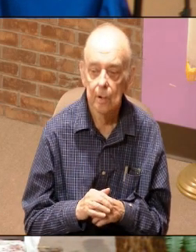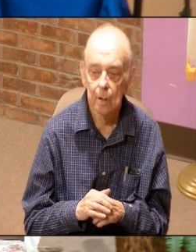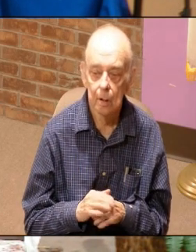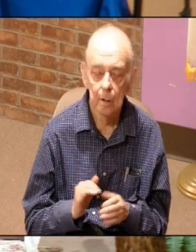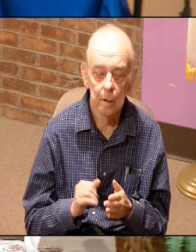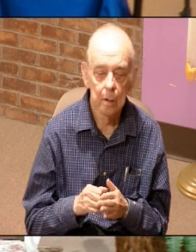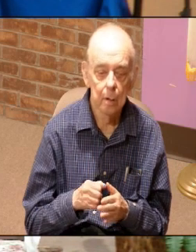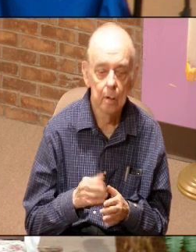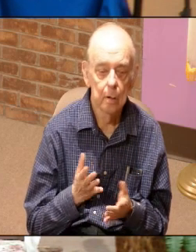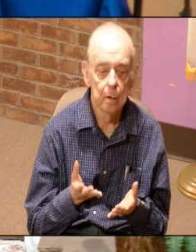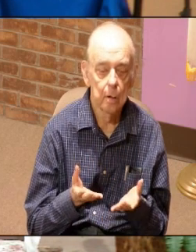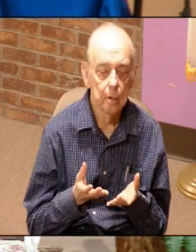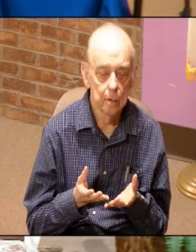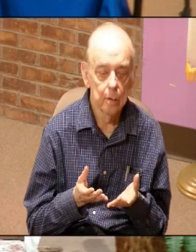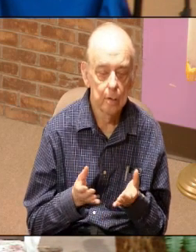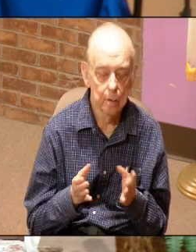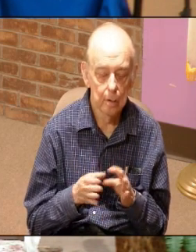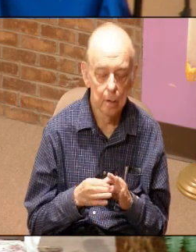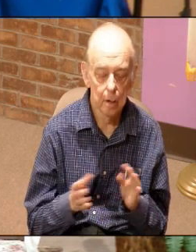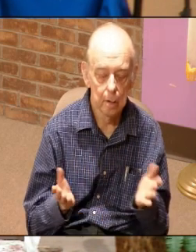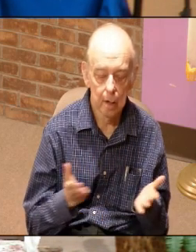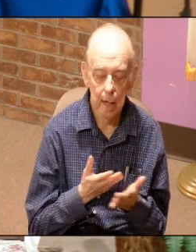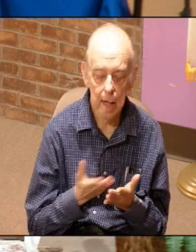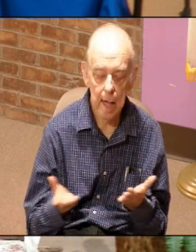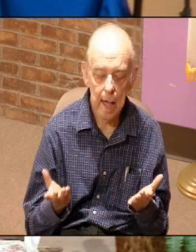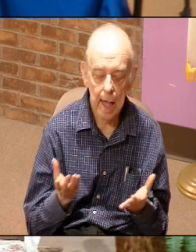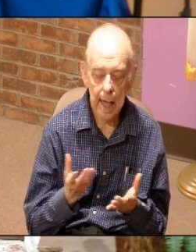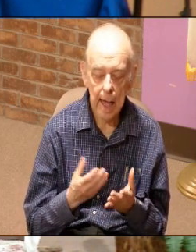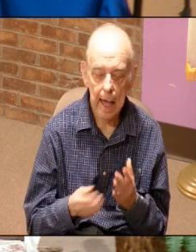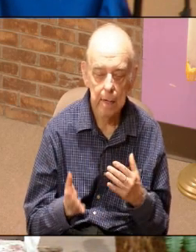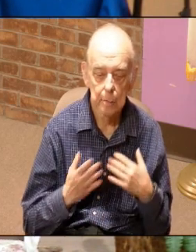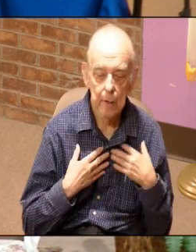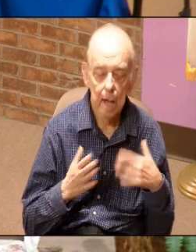that God I'm willing to release these things out of my life